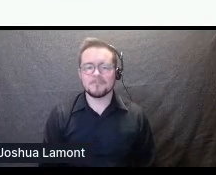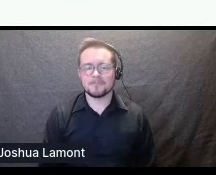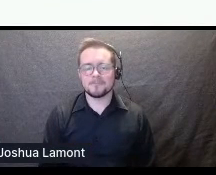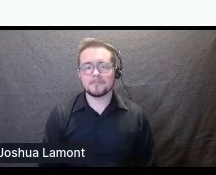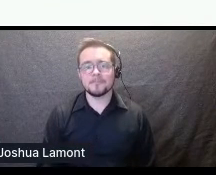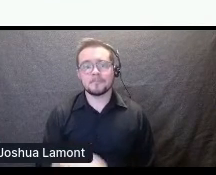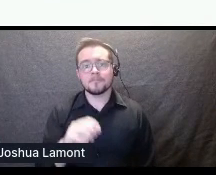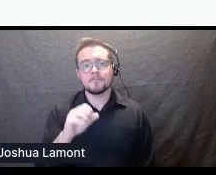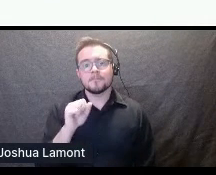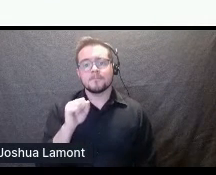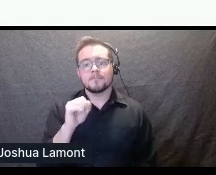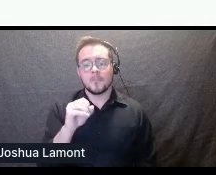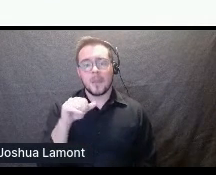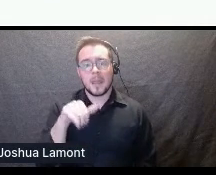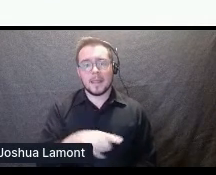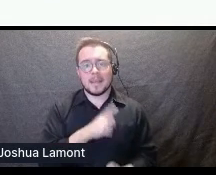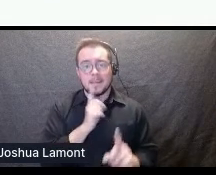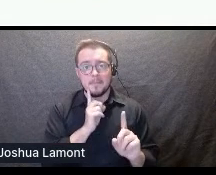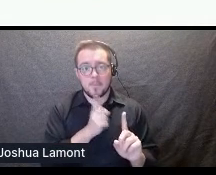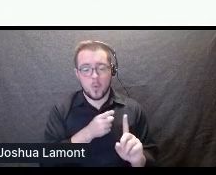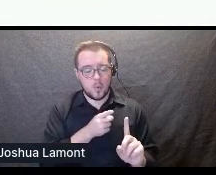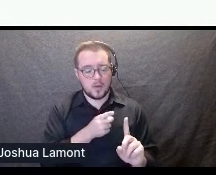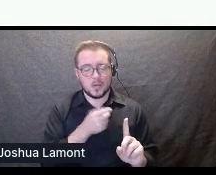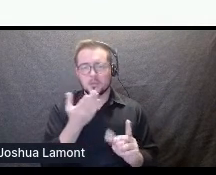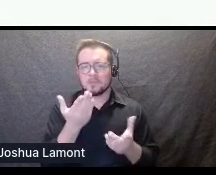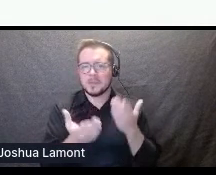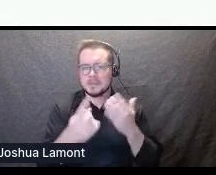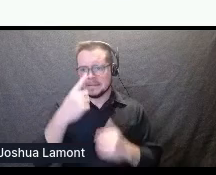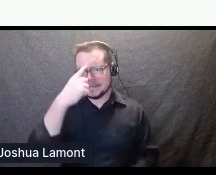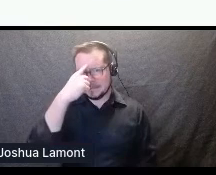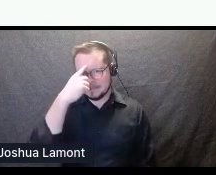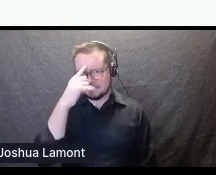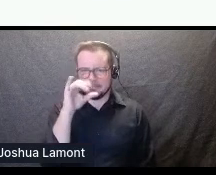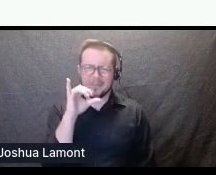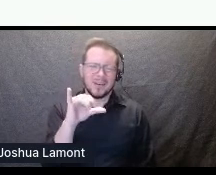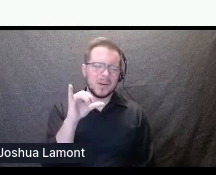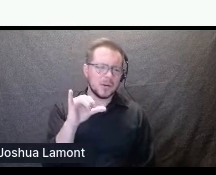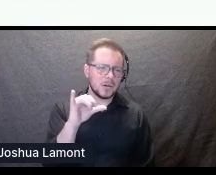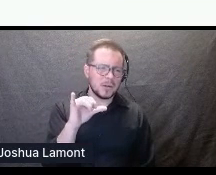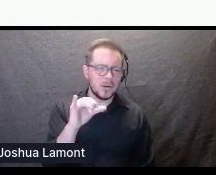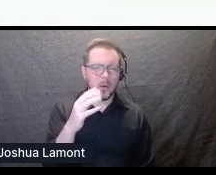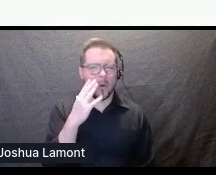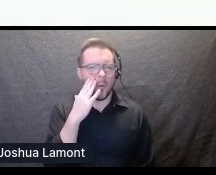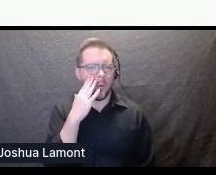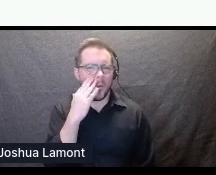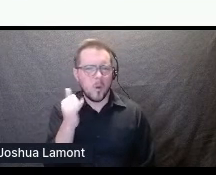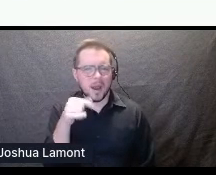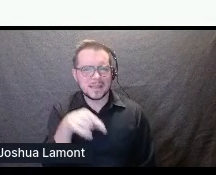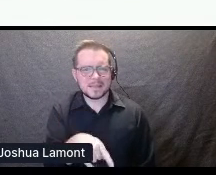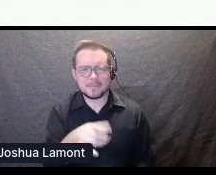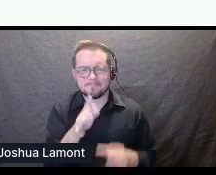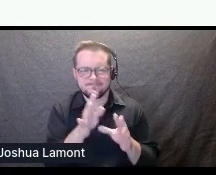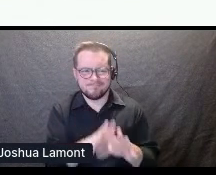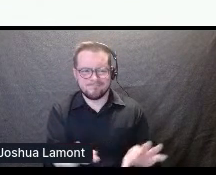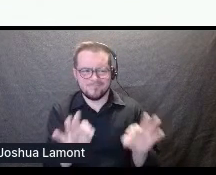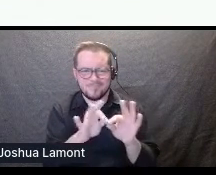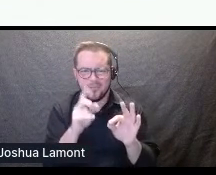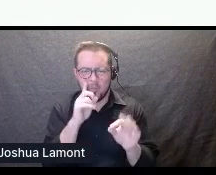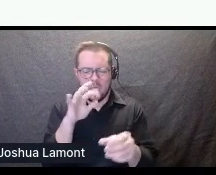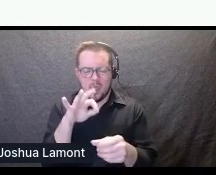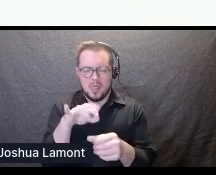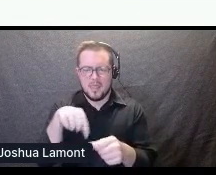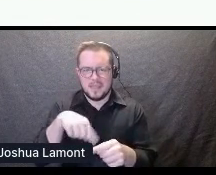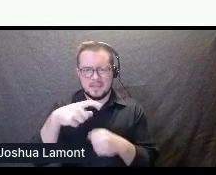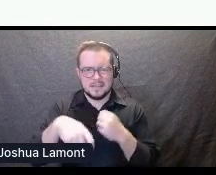So at this point, you might be thinking, why does this matter for the election